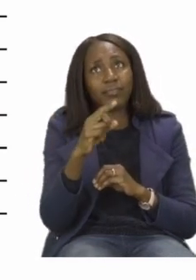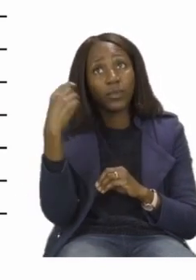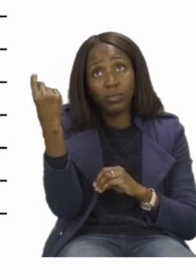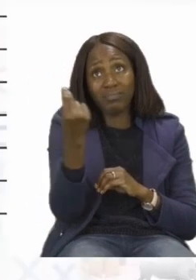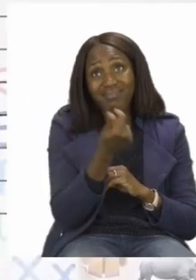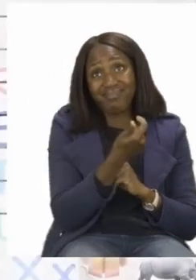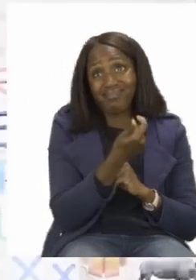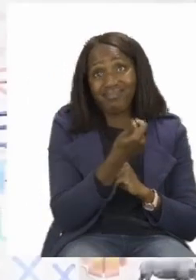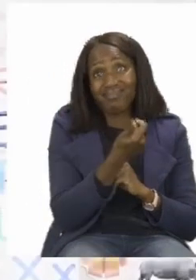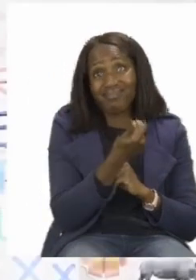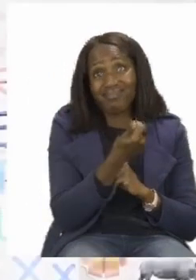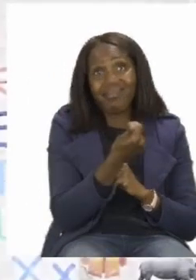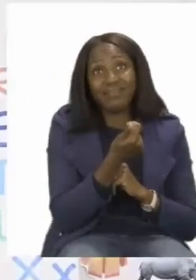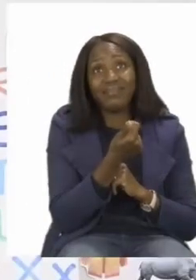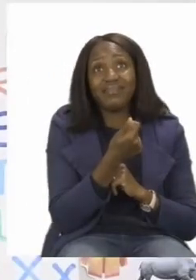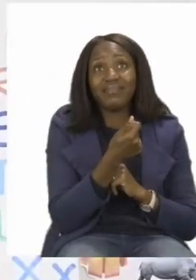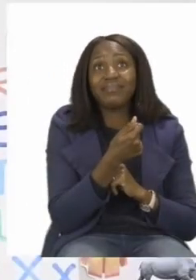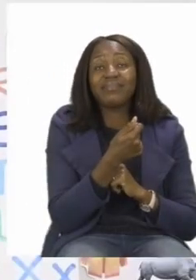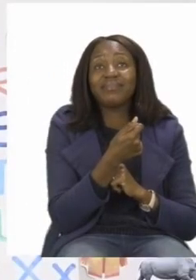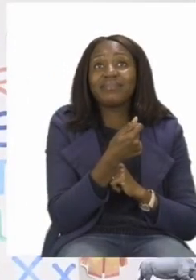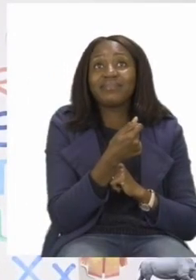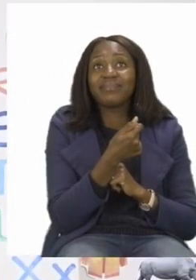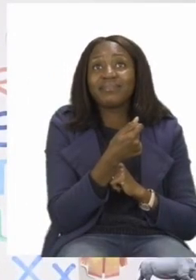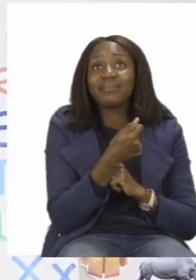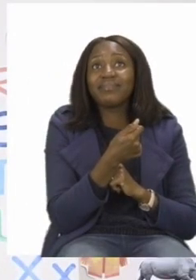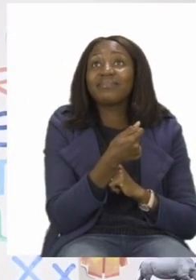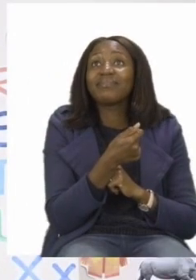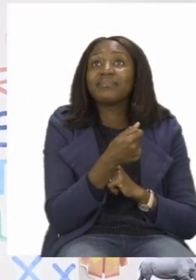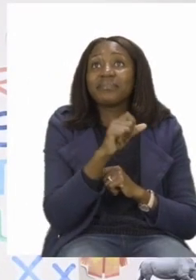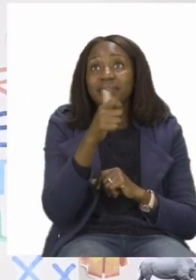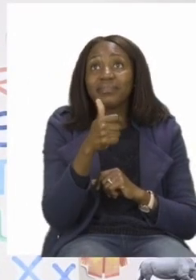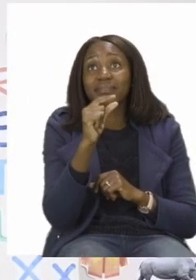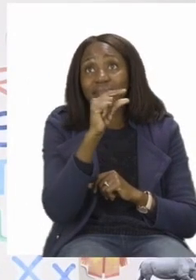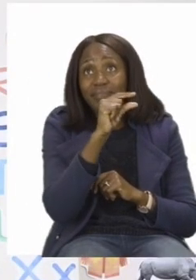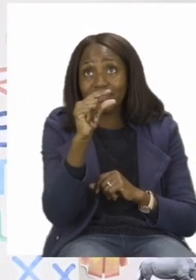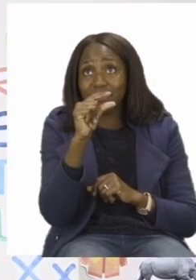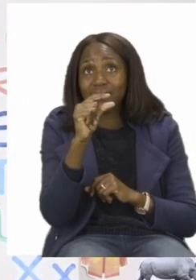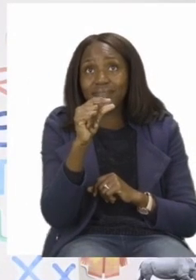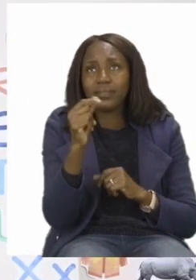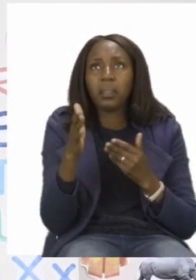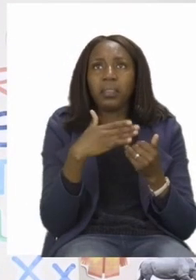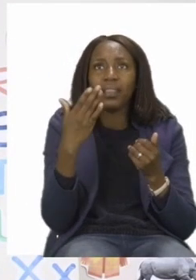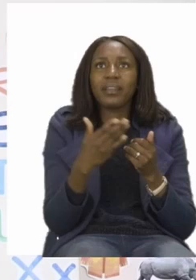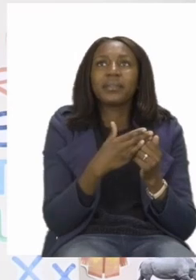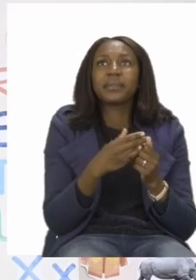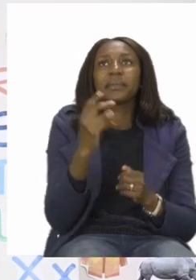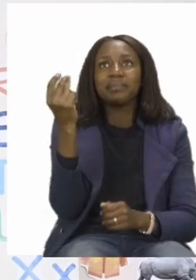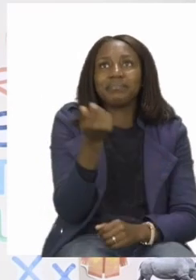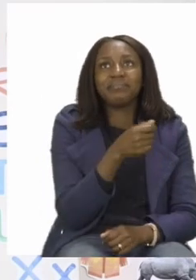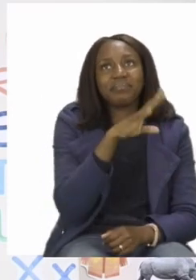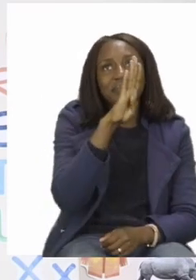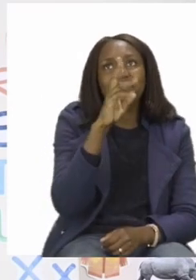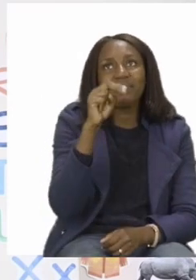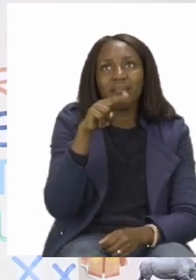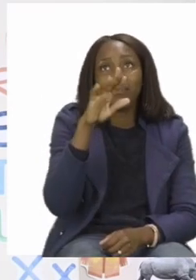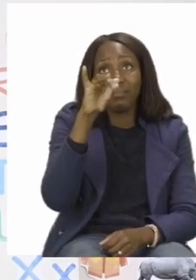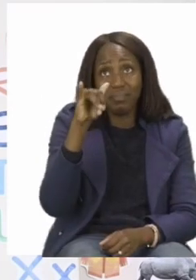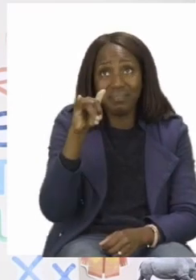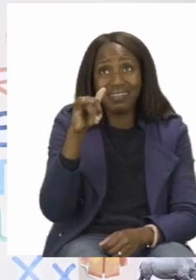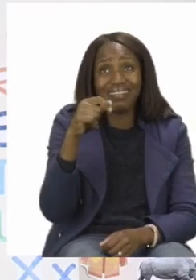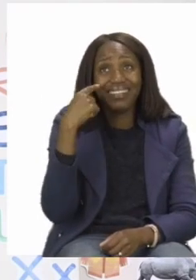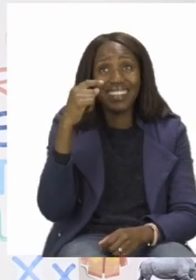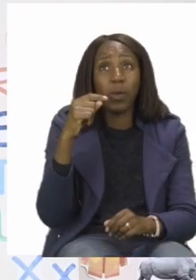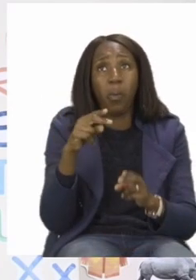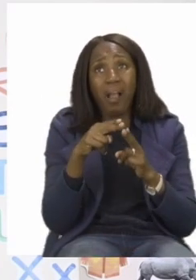Purchase. And another word for purchase, boys and girls, is a simple one. It is the word buy.